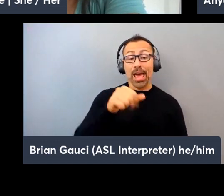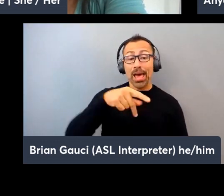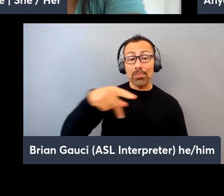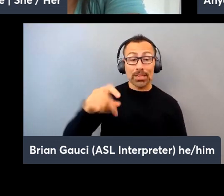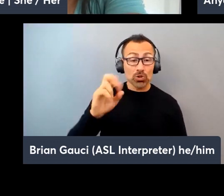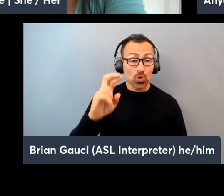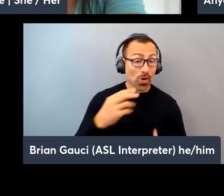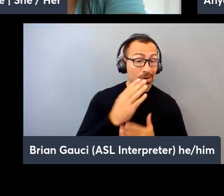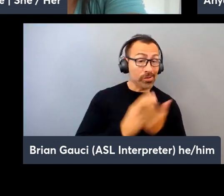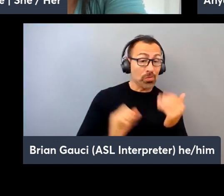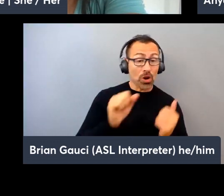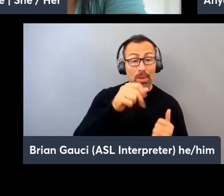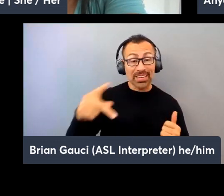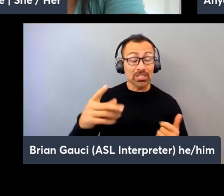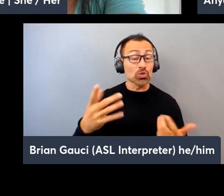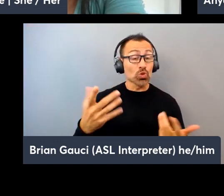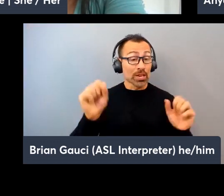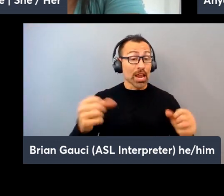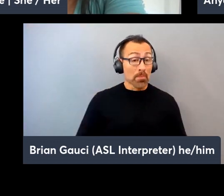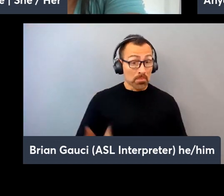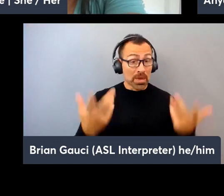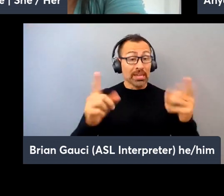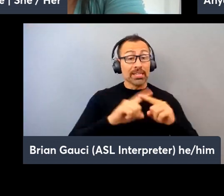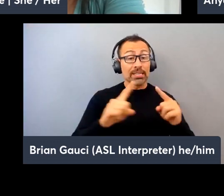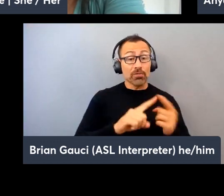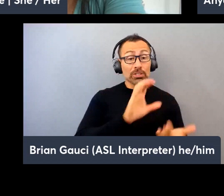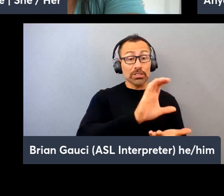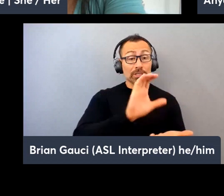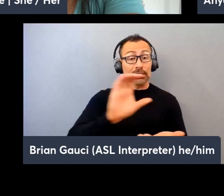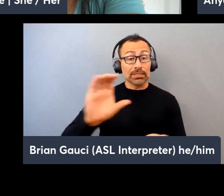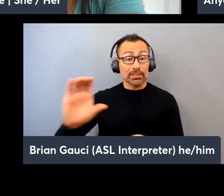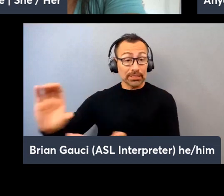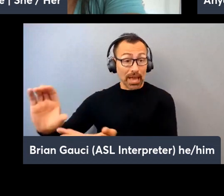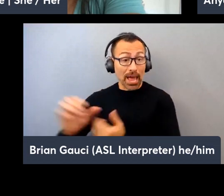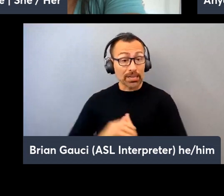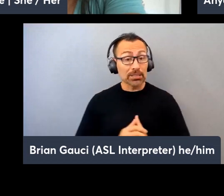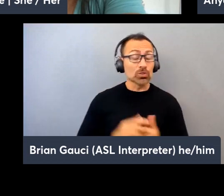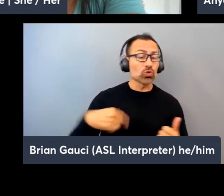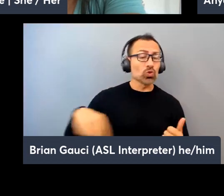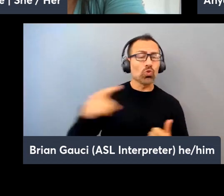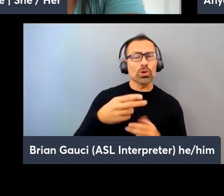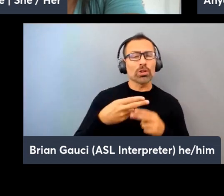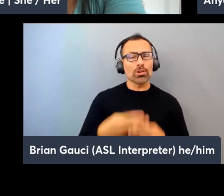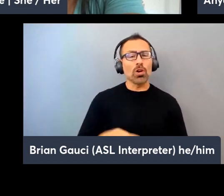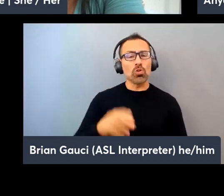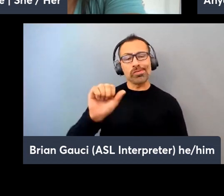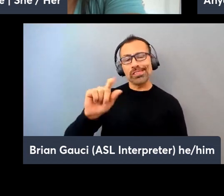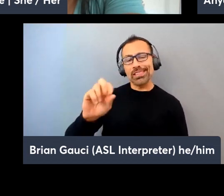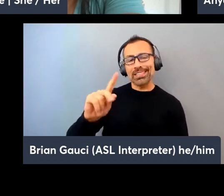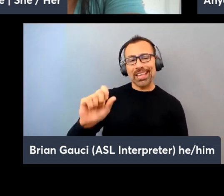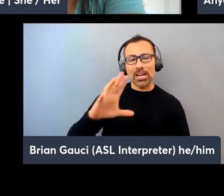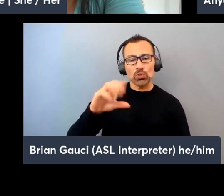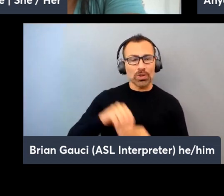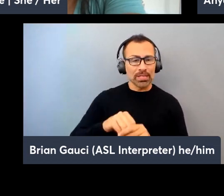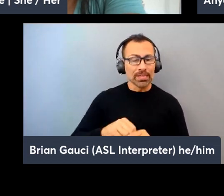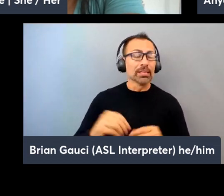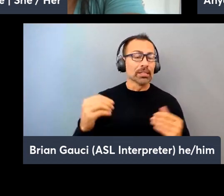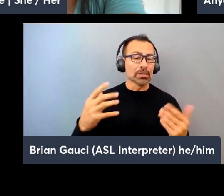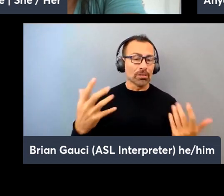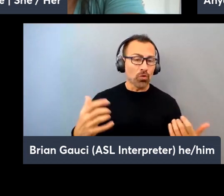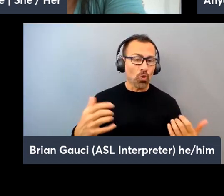like many number of stacks. So this is what we call stacks in the context of CloudFormation. It's nothing but a provision group